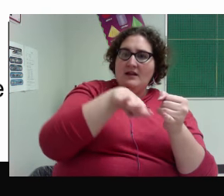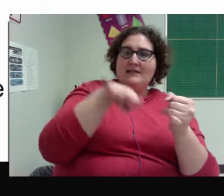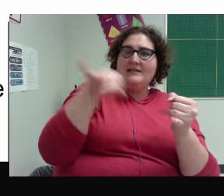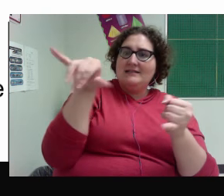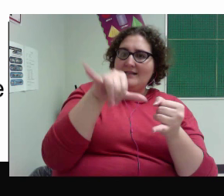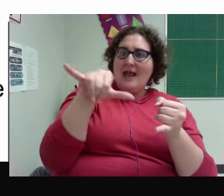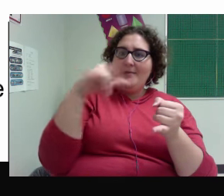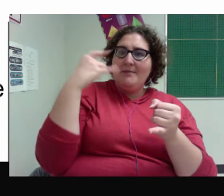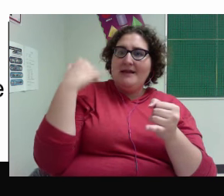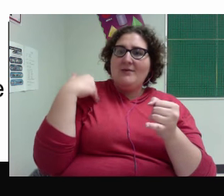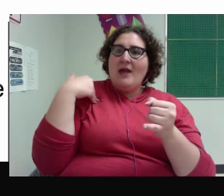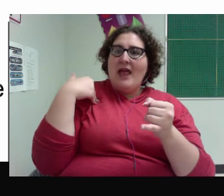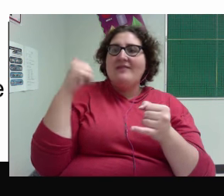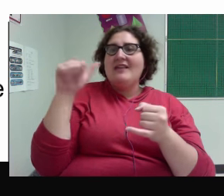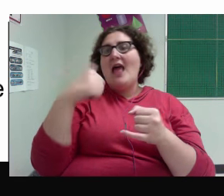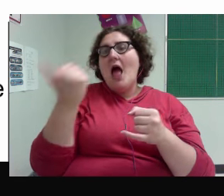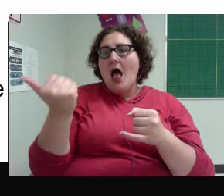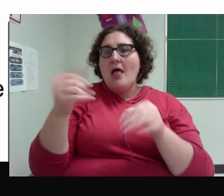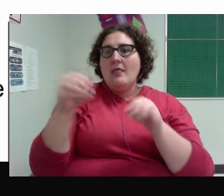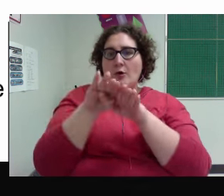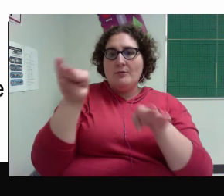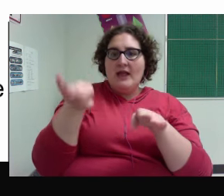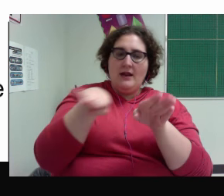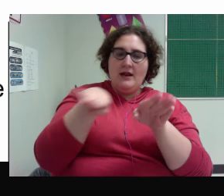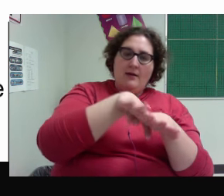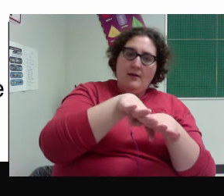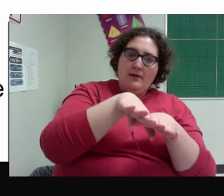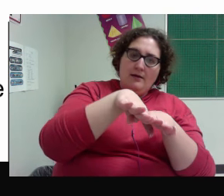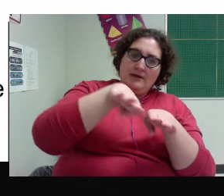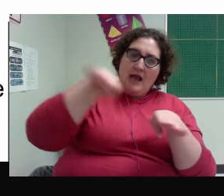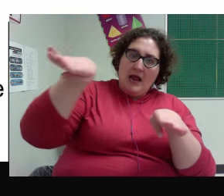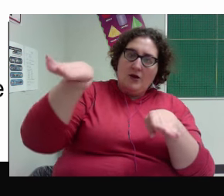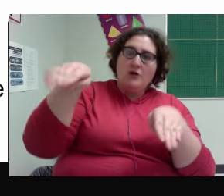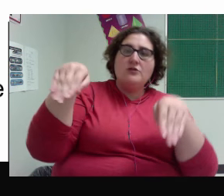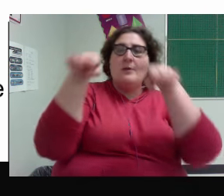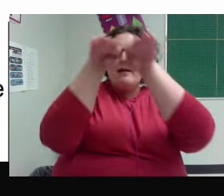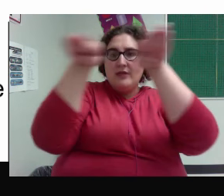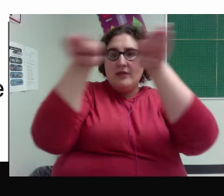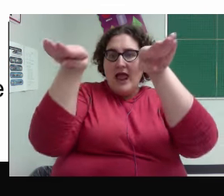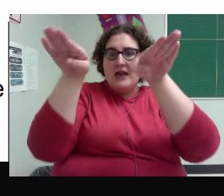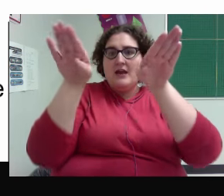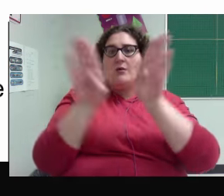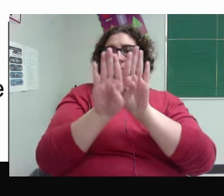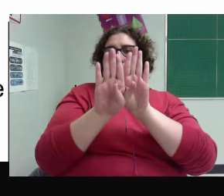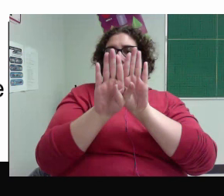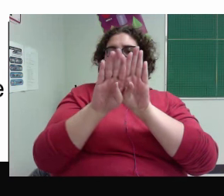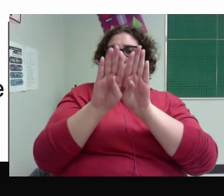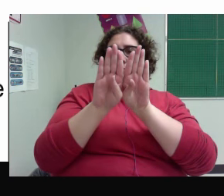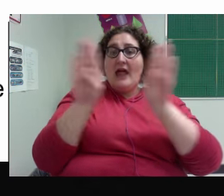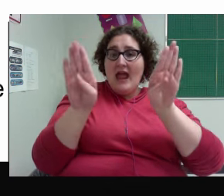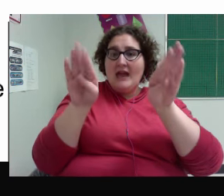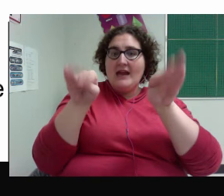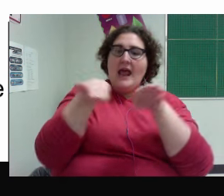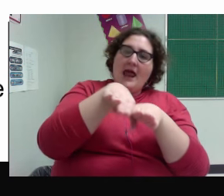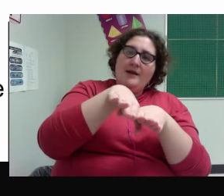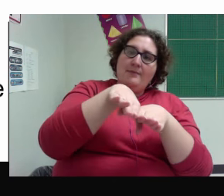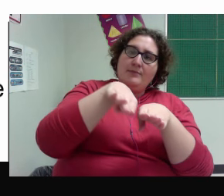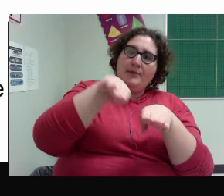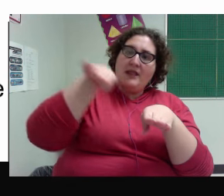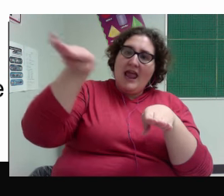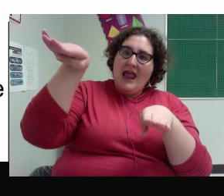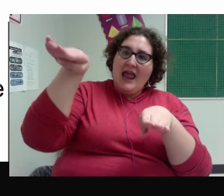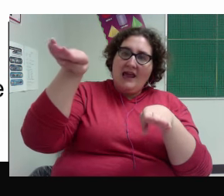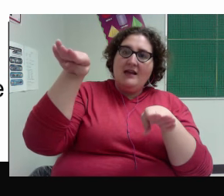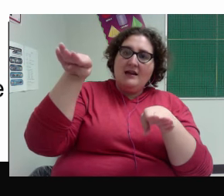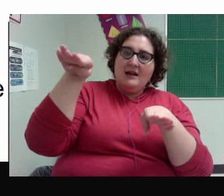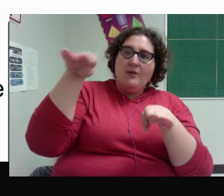was parallel to AD. We have this plane that's understood to be right here, even though it's not drawn